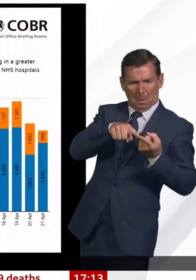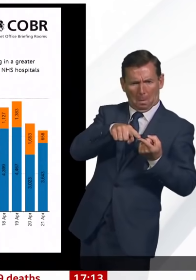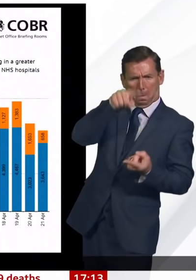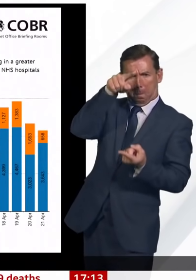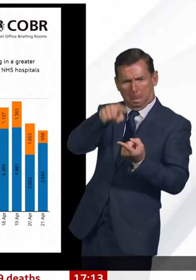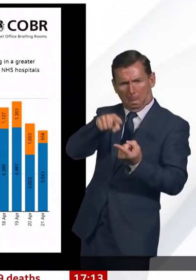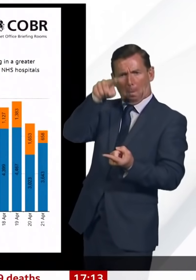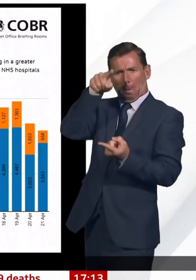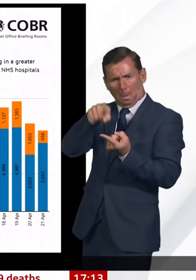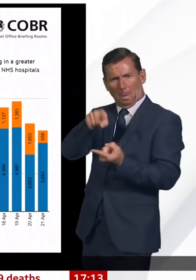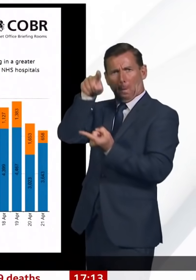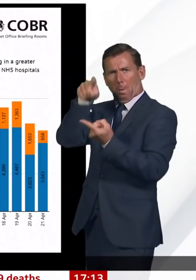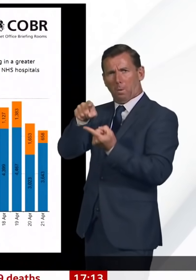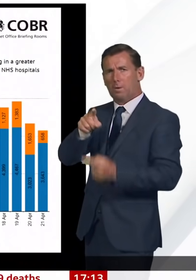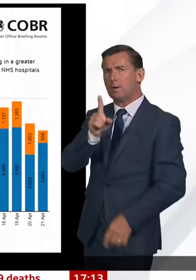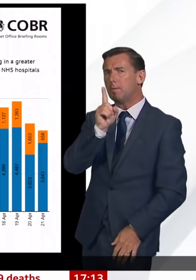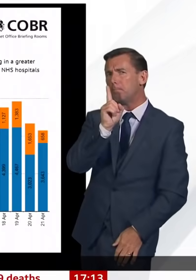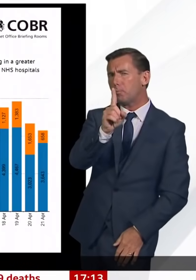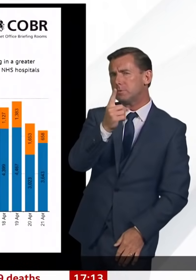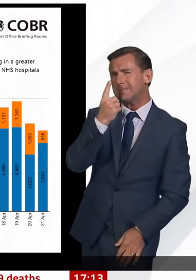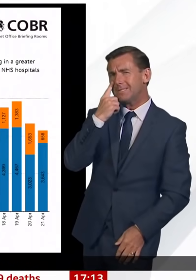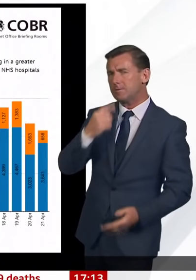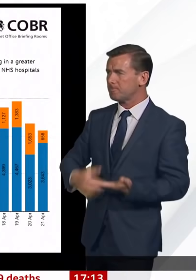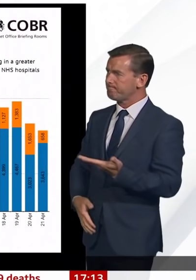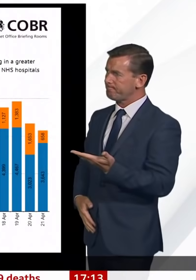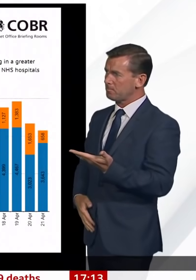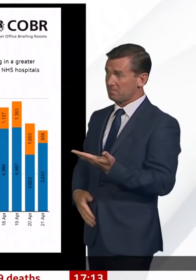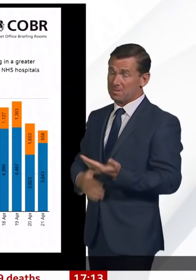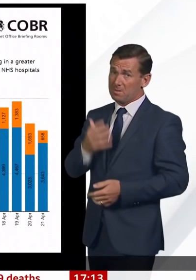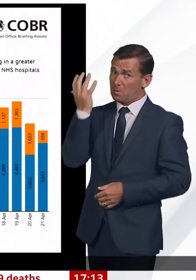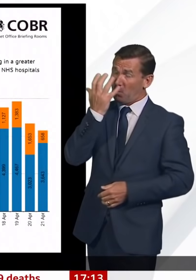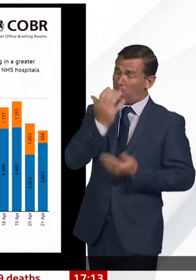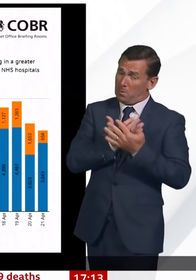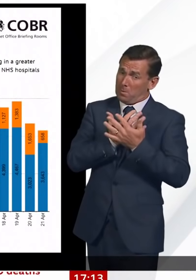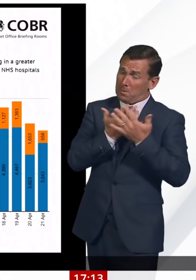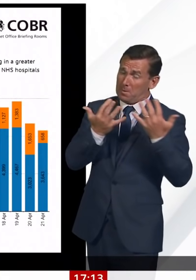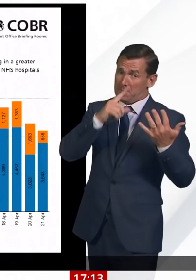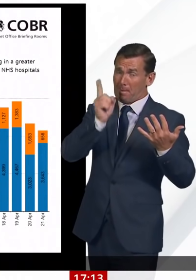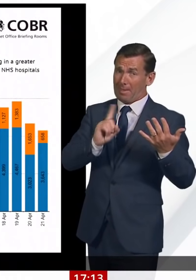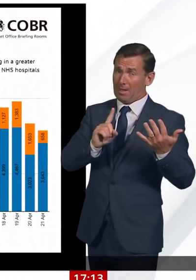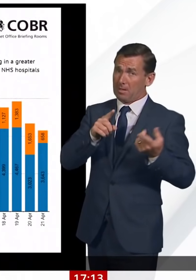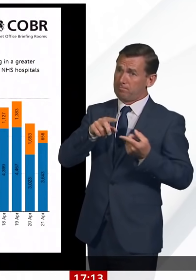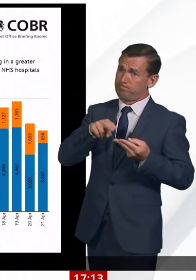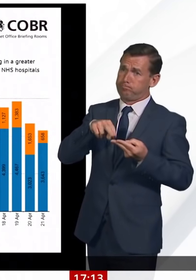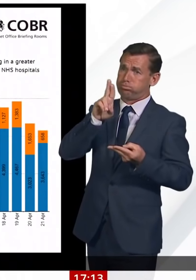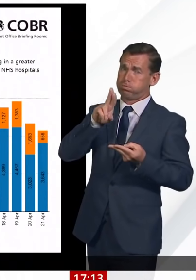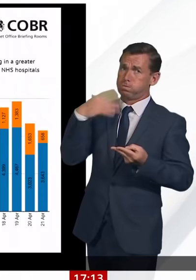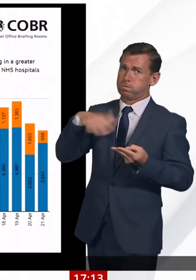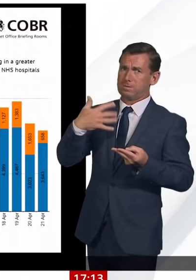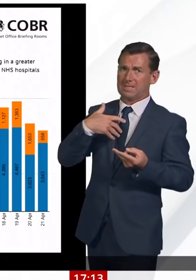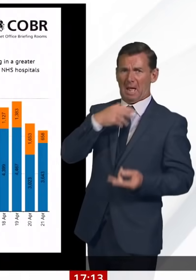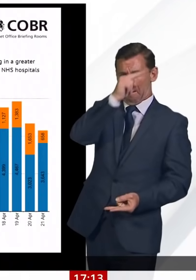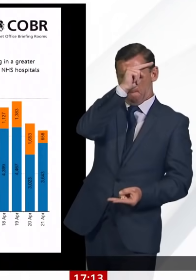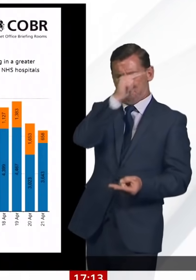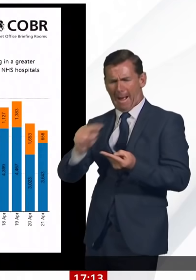but the numbers remain high, and it isn't clear that there is an enormous downturn at